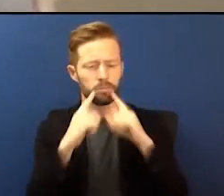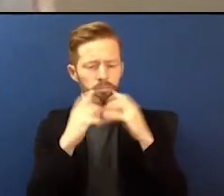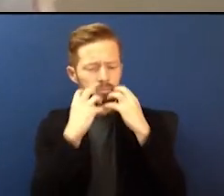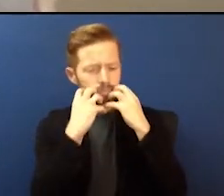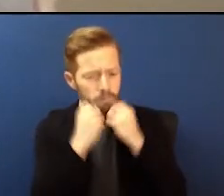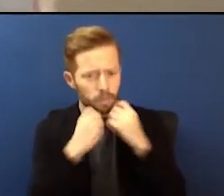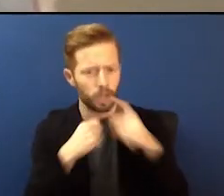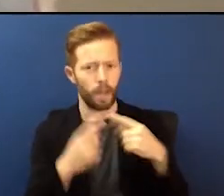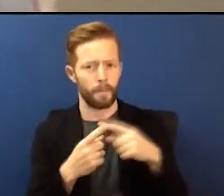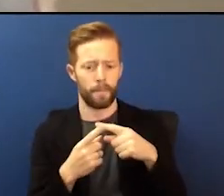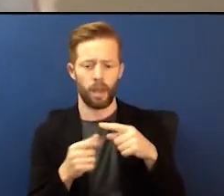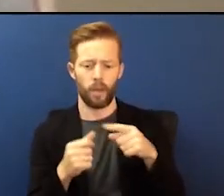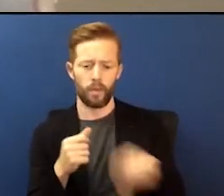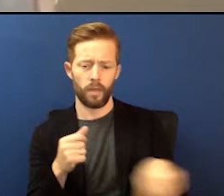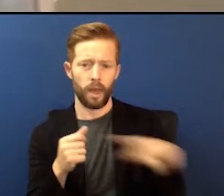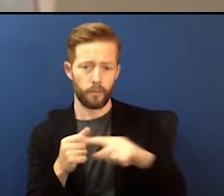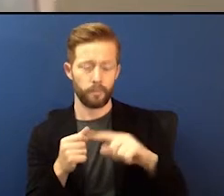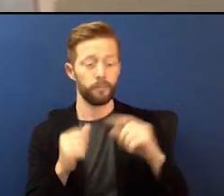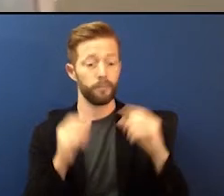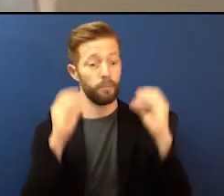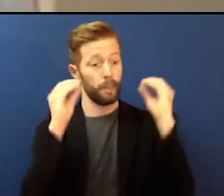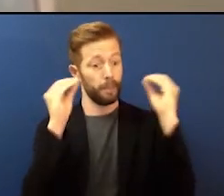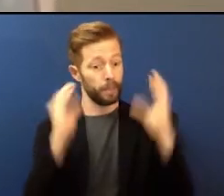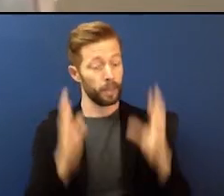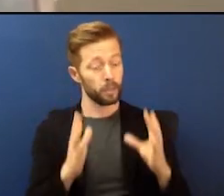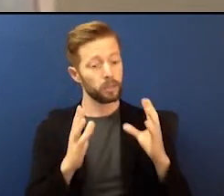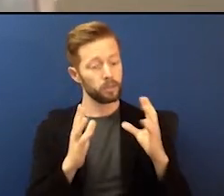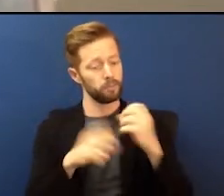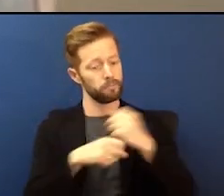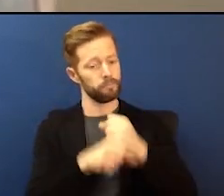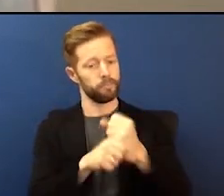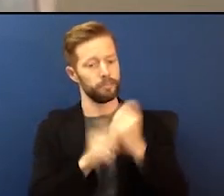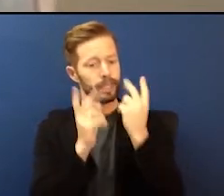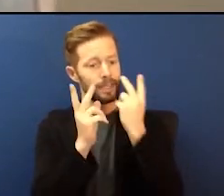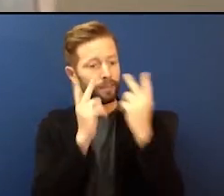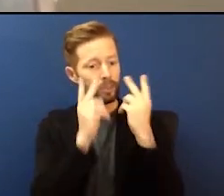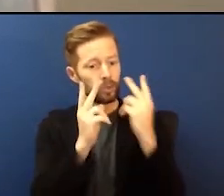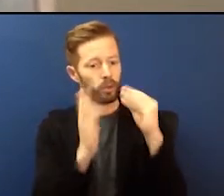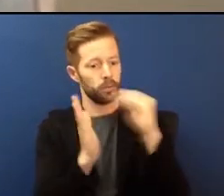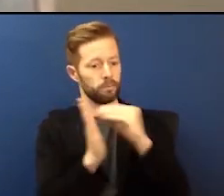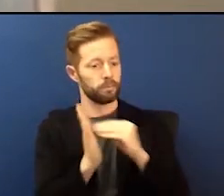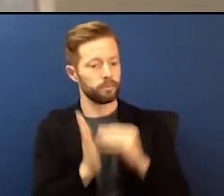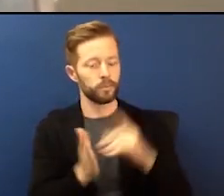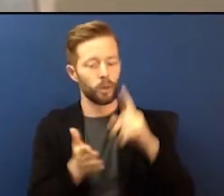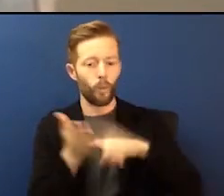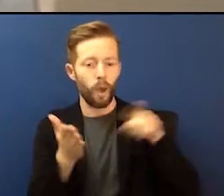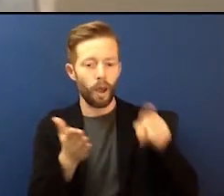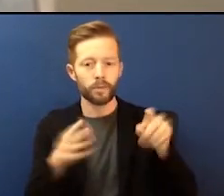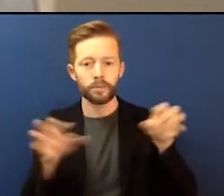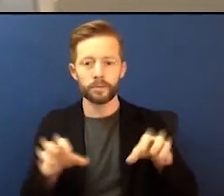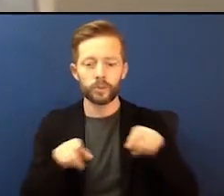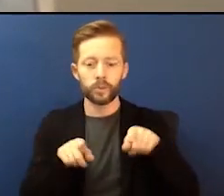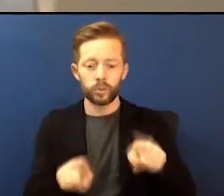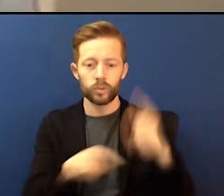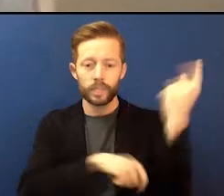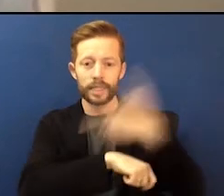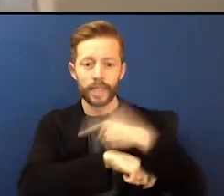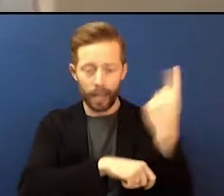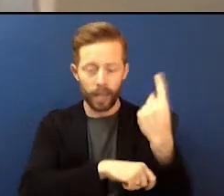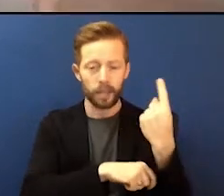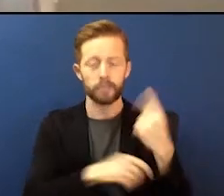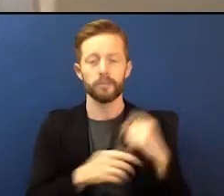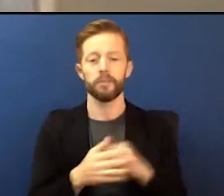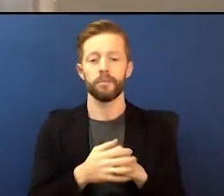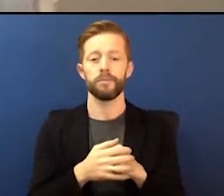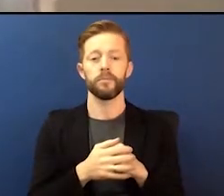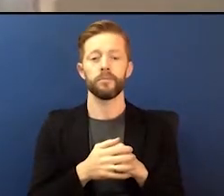them. That the teacher creates this visual documentation of what their child did during the day. And so if